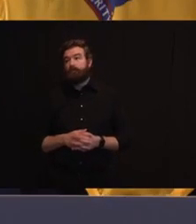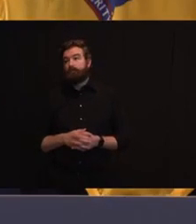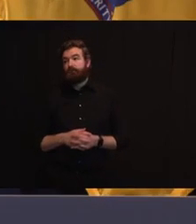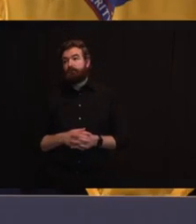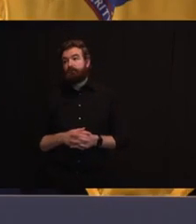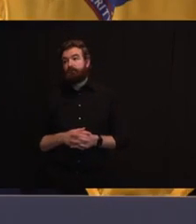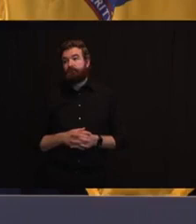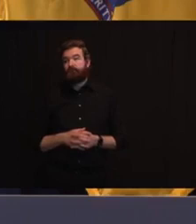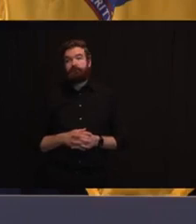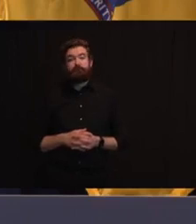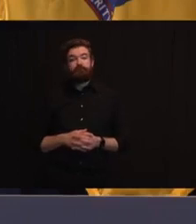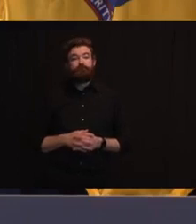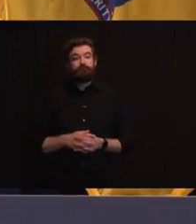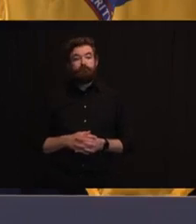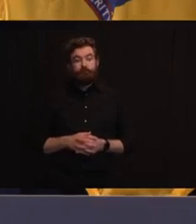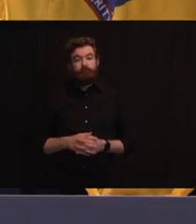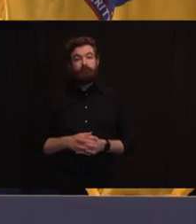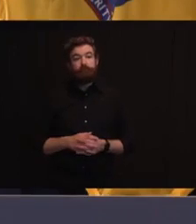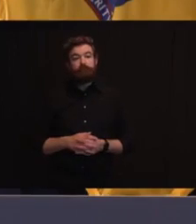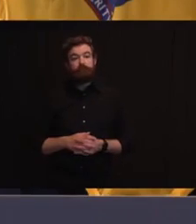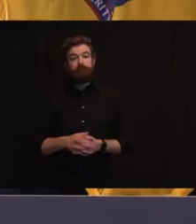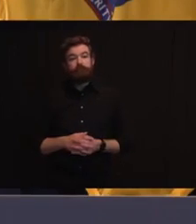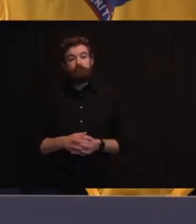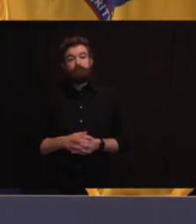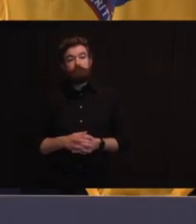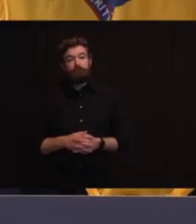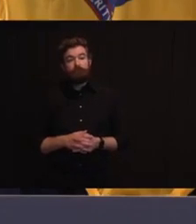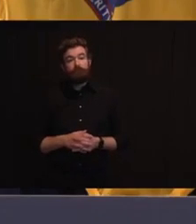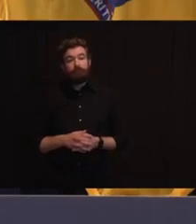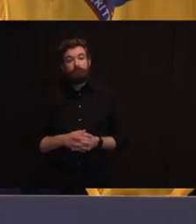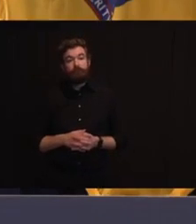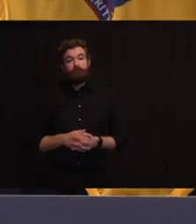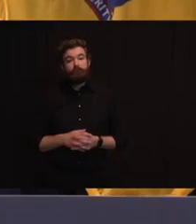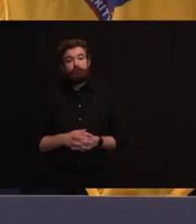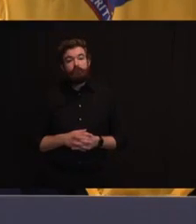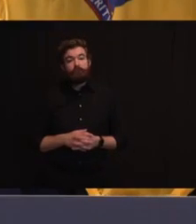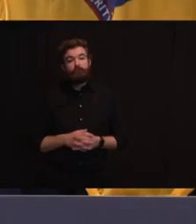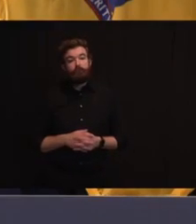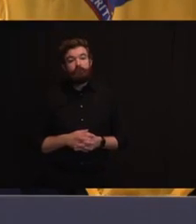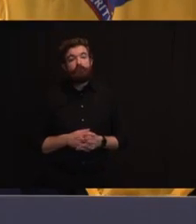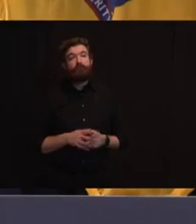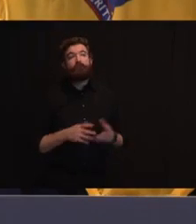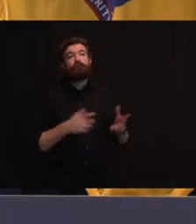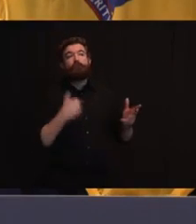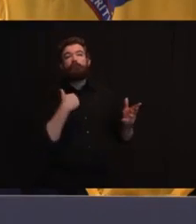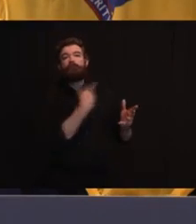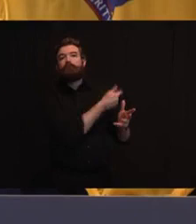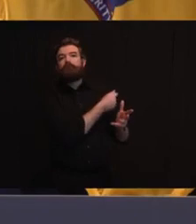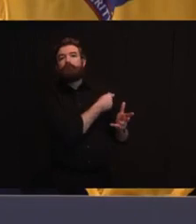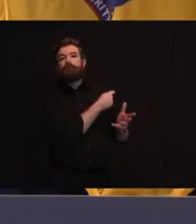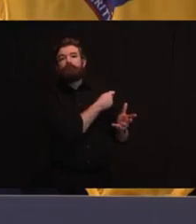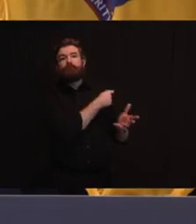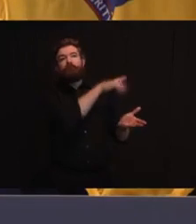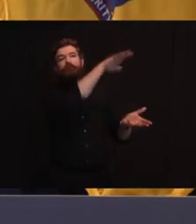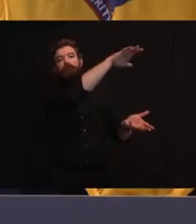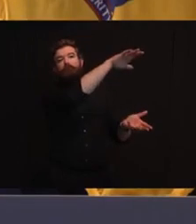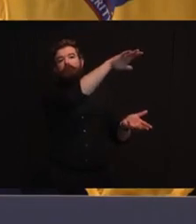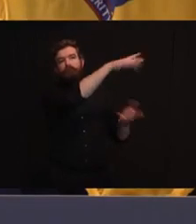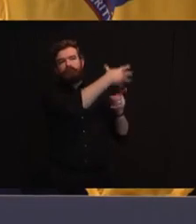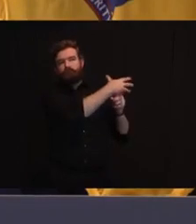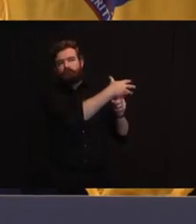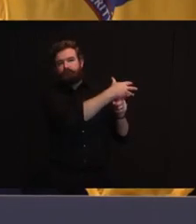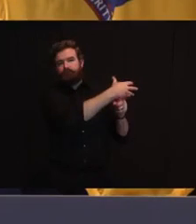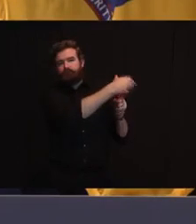strategic reserve, that's a pile of doses that all of us, all states, including ours, were counting on to have a ramp